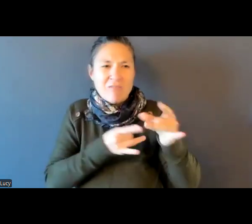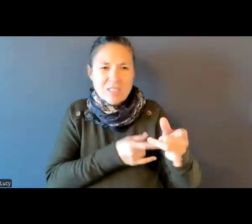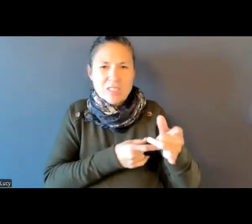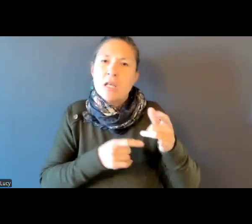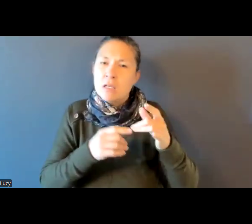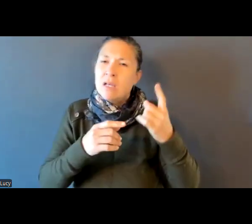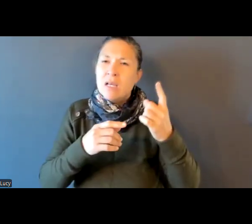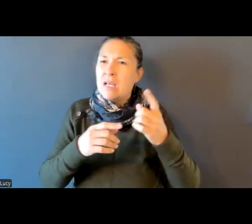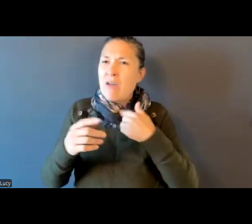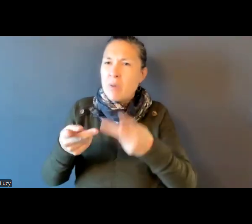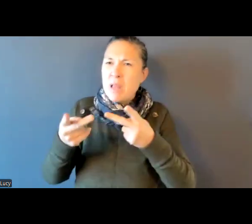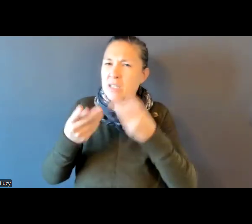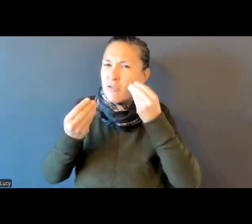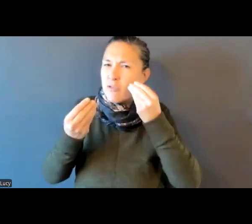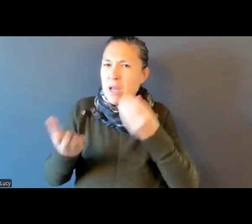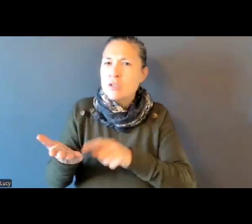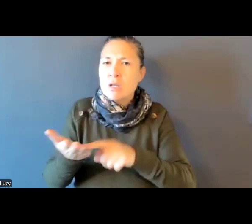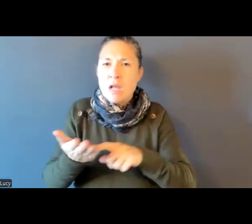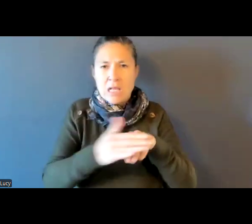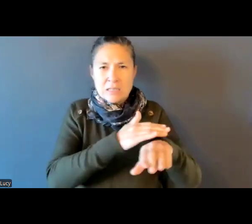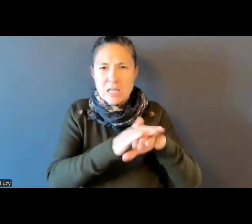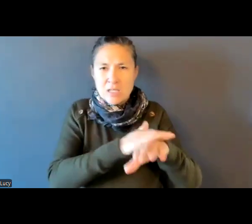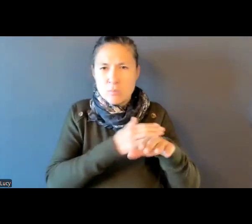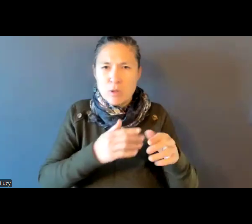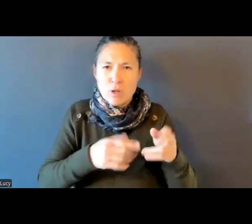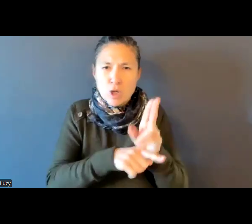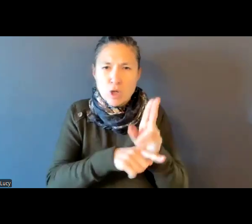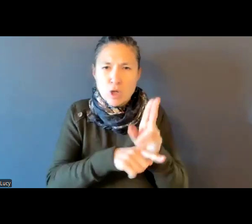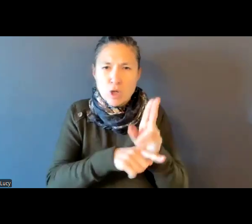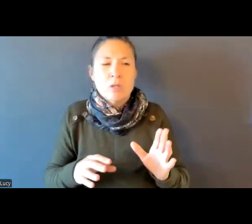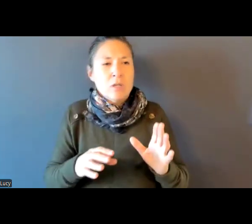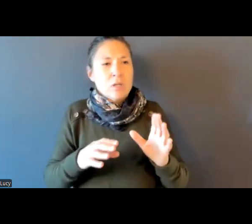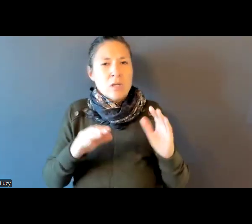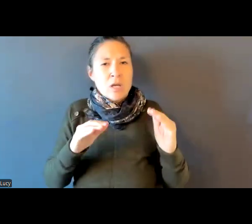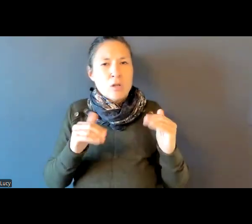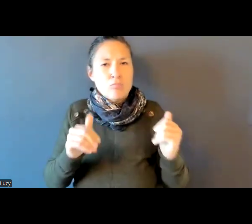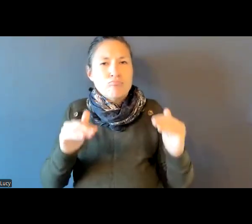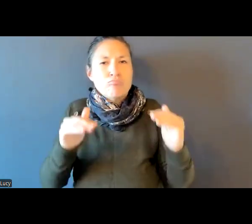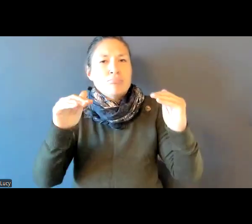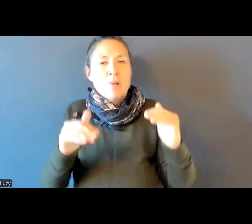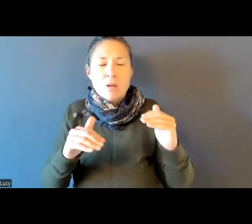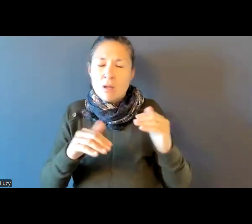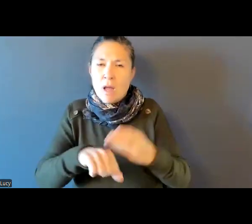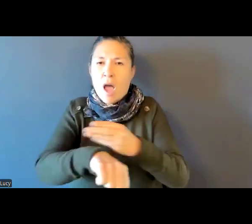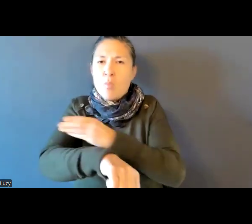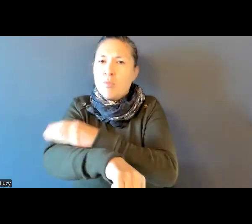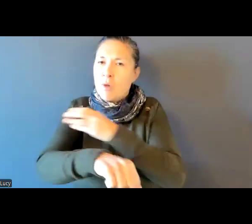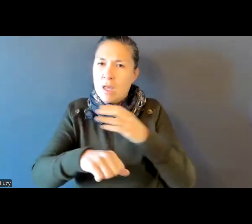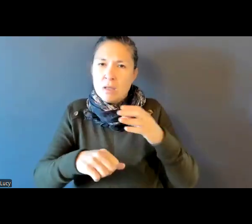and advances equitable energy upgrades to reach our climate